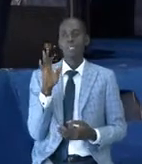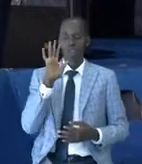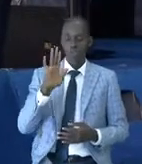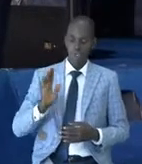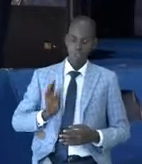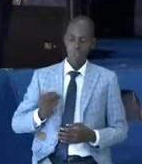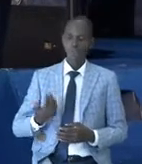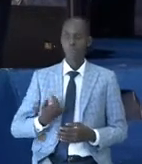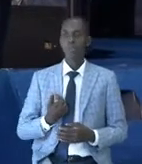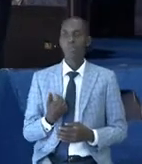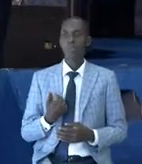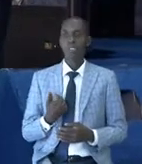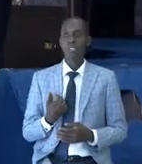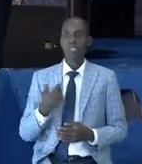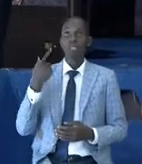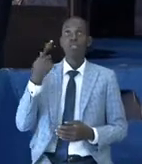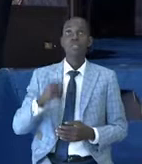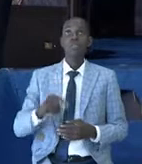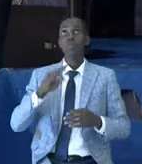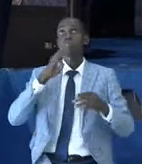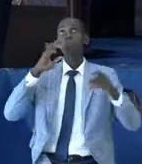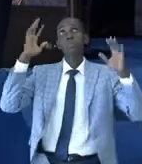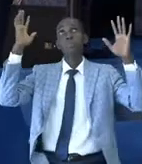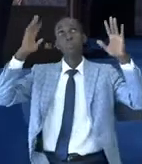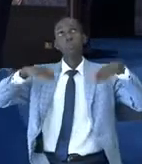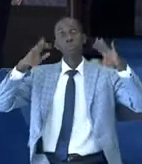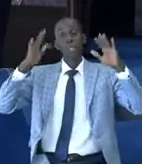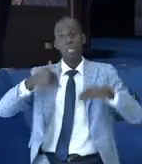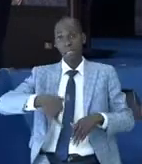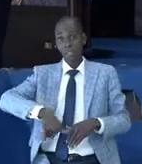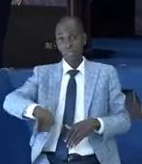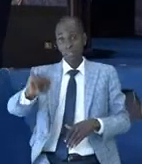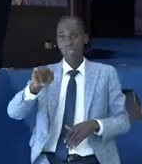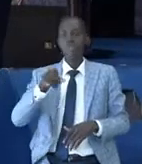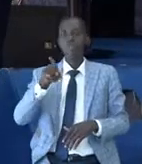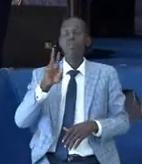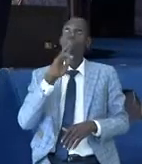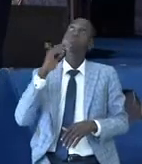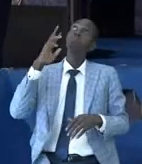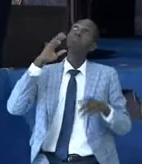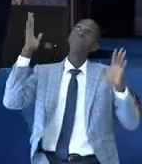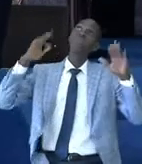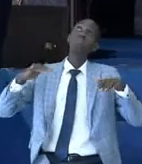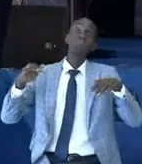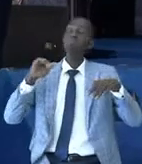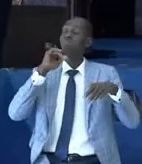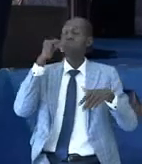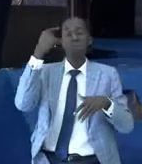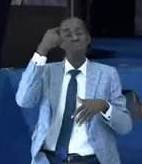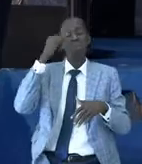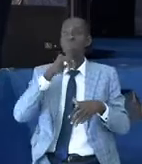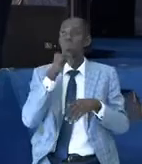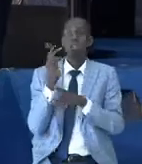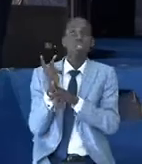soul. The rain was falling, and then it's like you are saying, never mind, rain